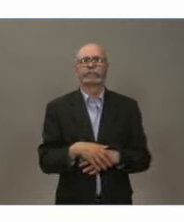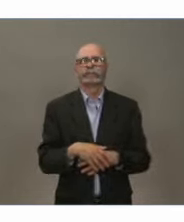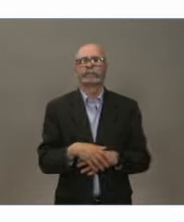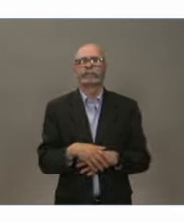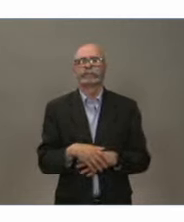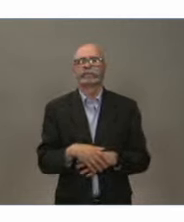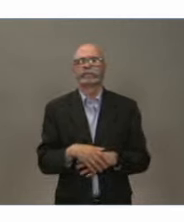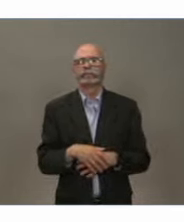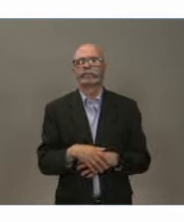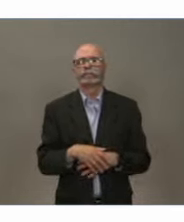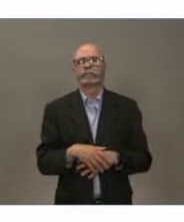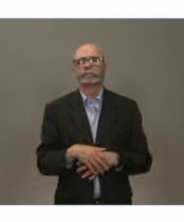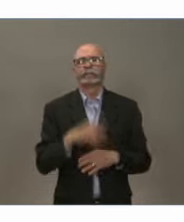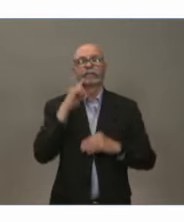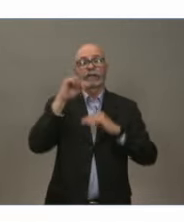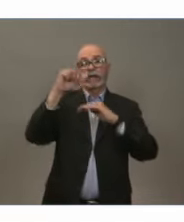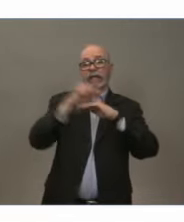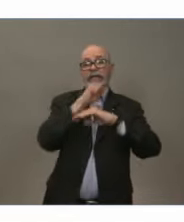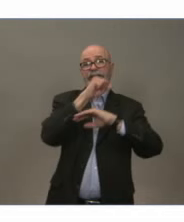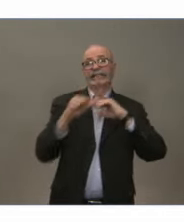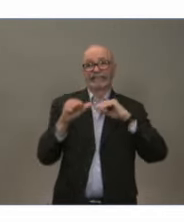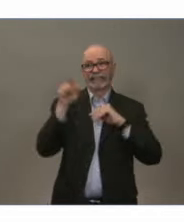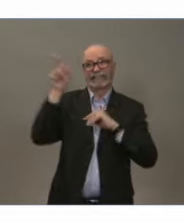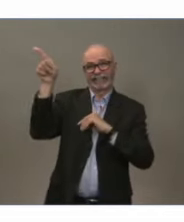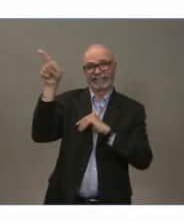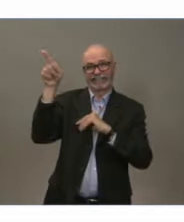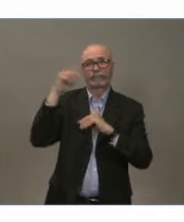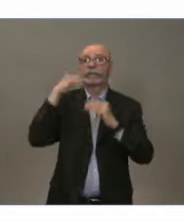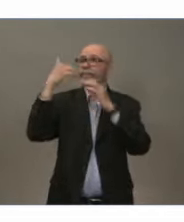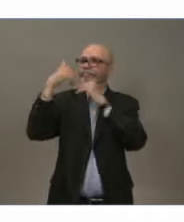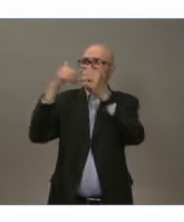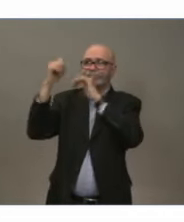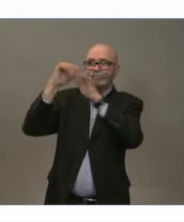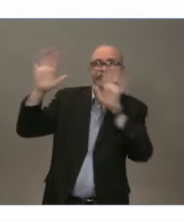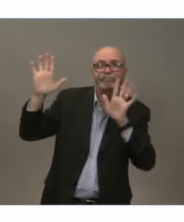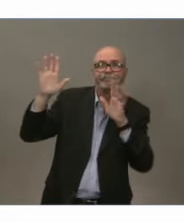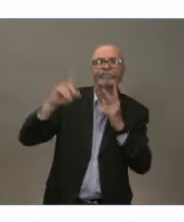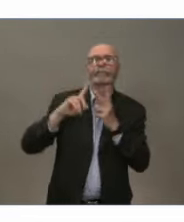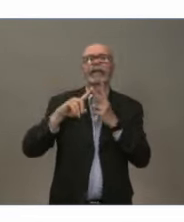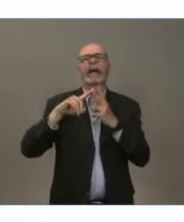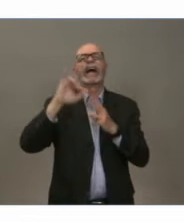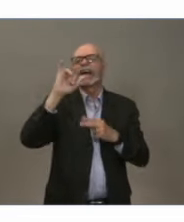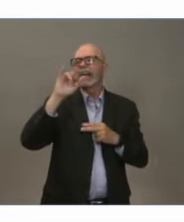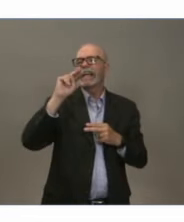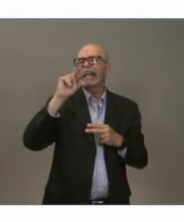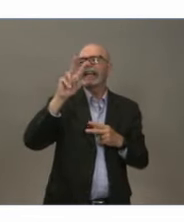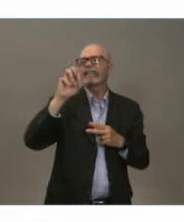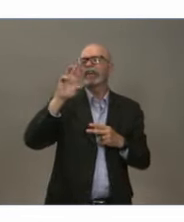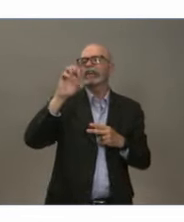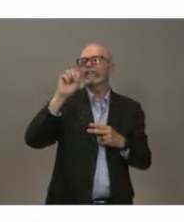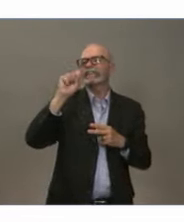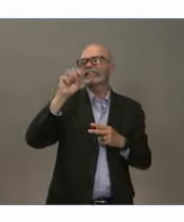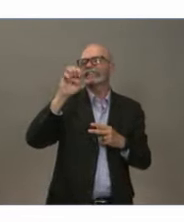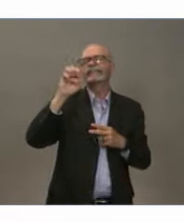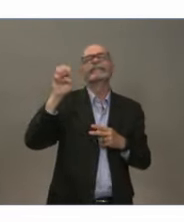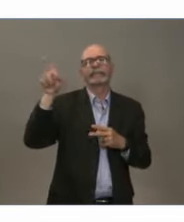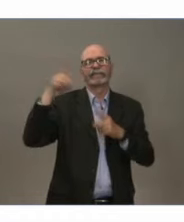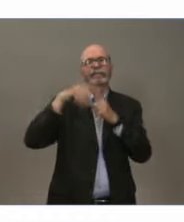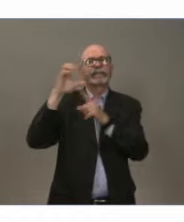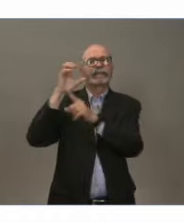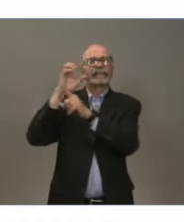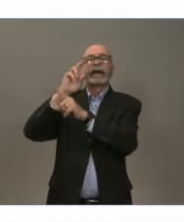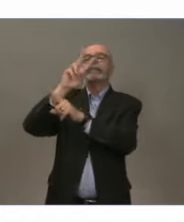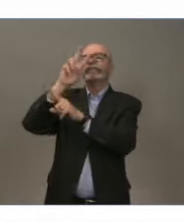and Antigonish, and then you had it divided by Inverness, Victoria, and Richmond. On that second graph, and that's kind of what I was looking